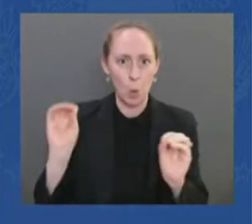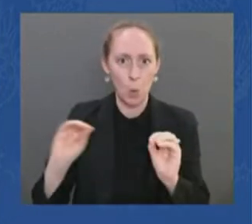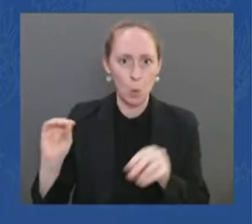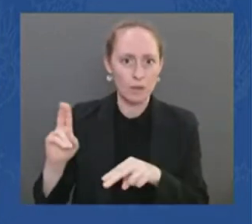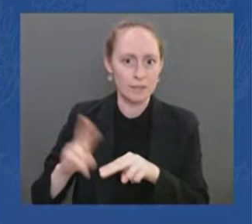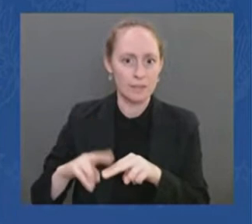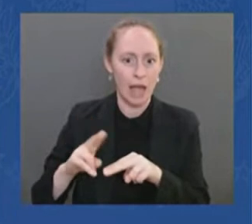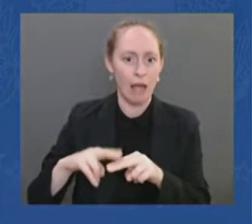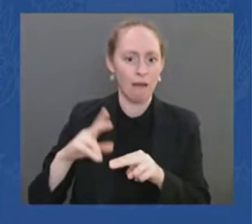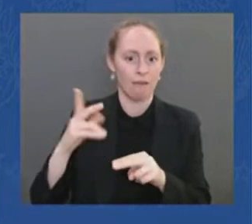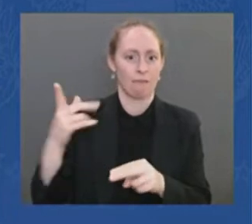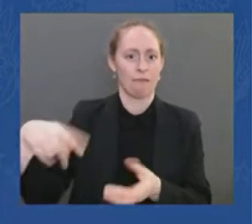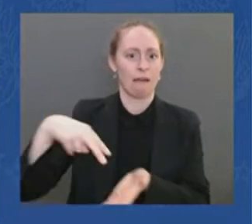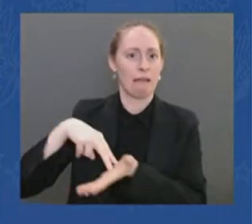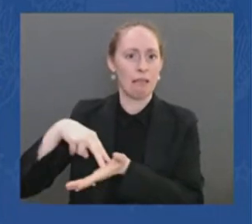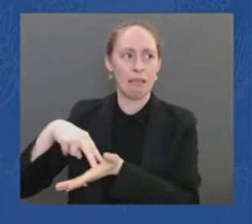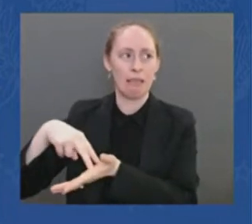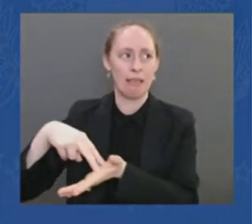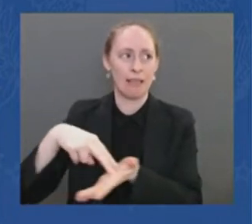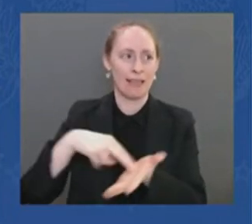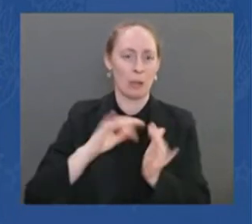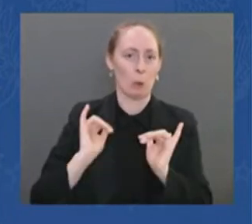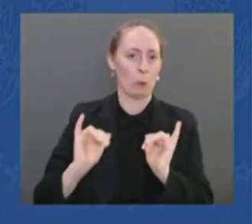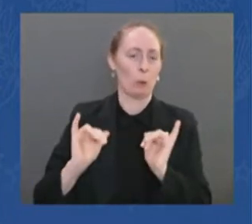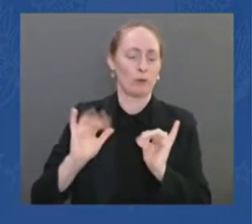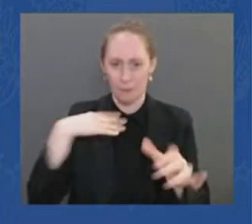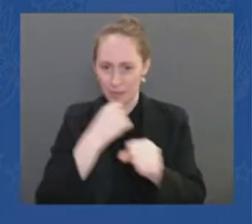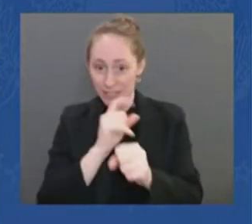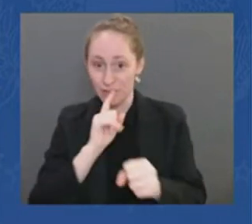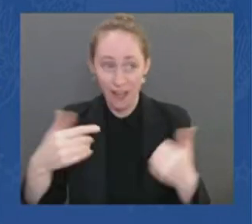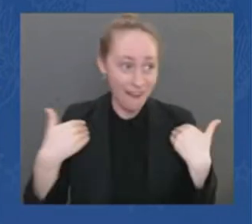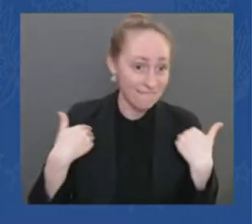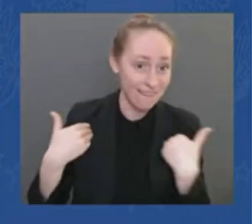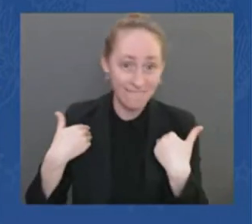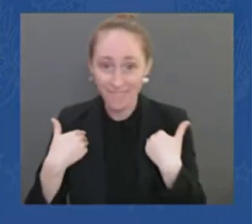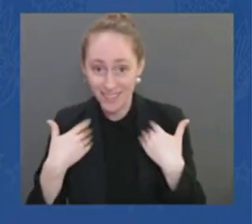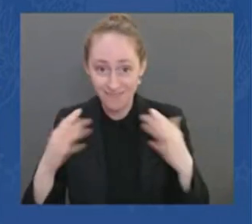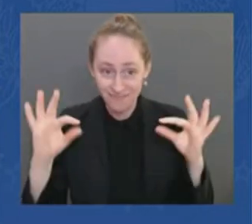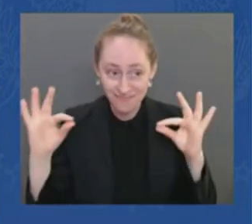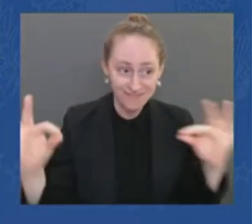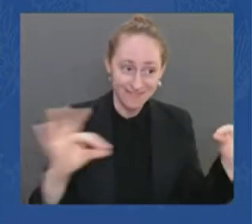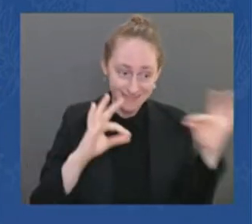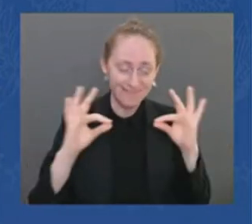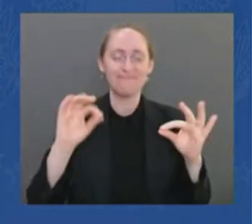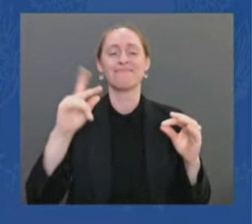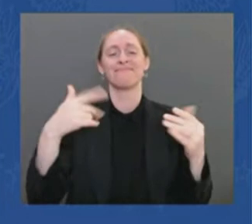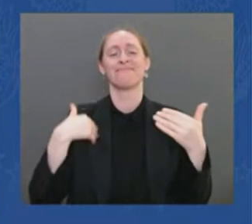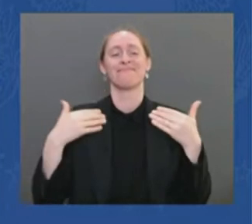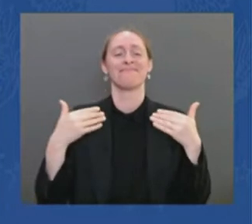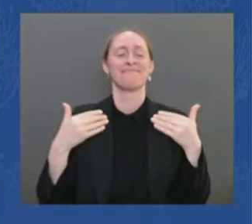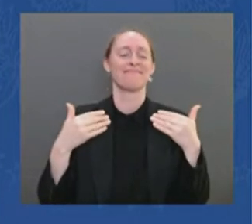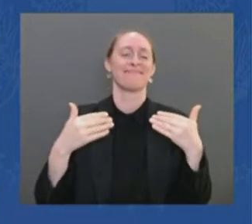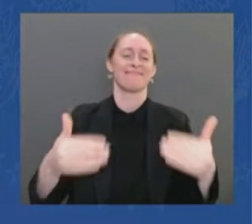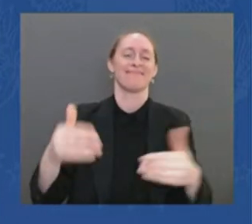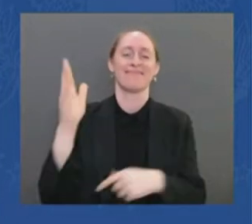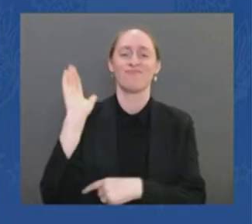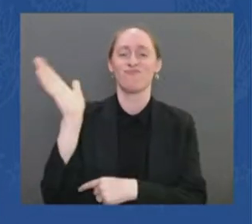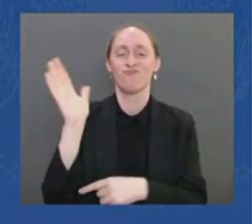seats. Look, the American people know what work of this facility you're doing